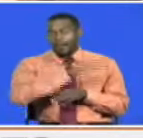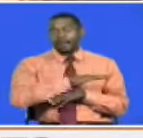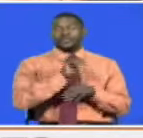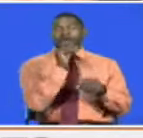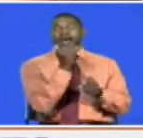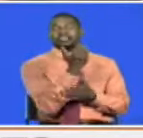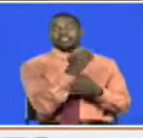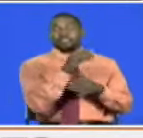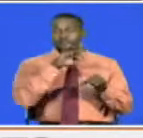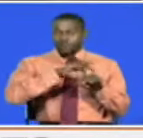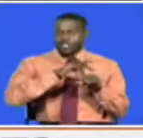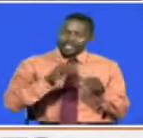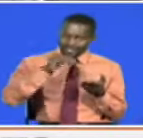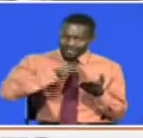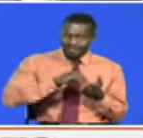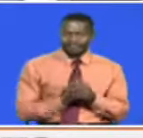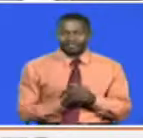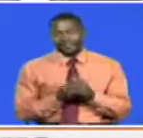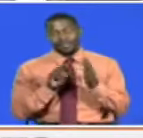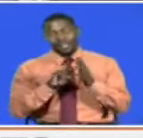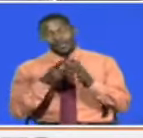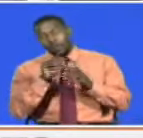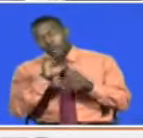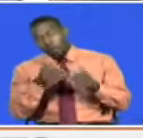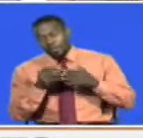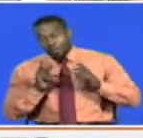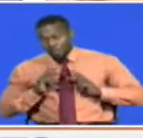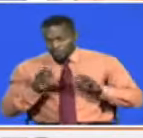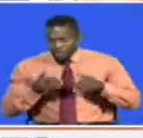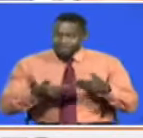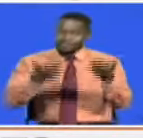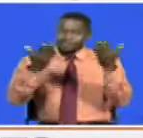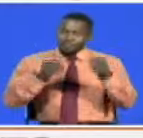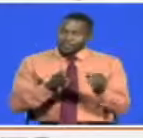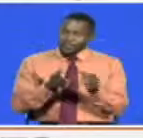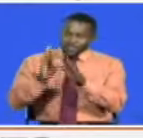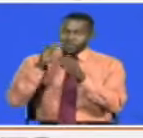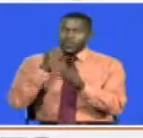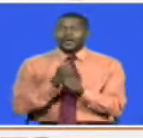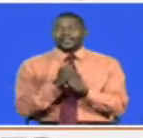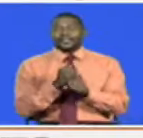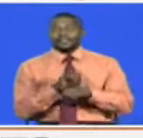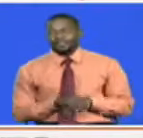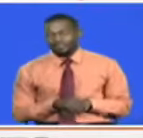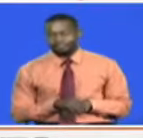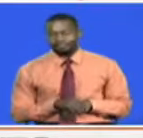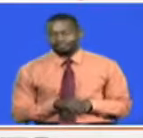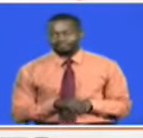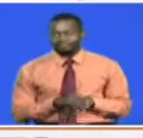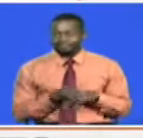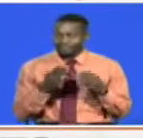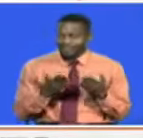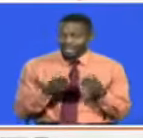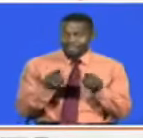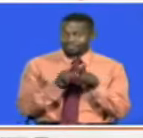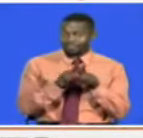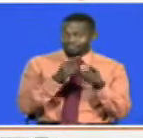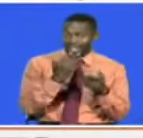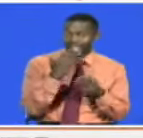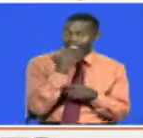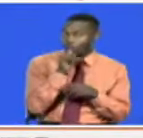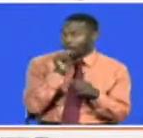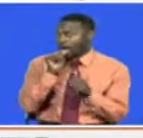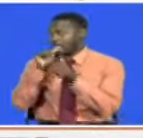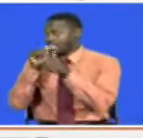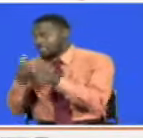ndio? So kila mtu apewe nafasi yake, afanye kazi yake. In what seemed like answering his former boss William